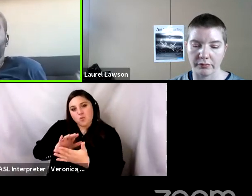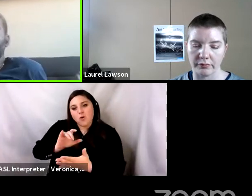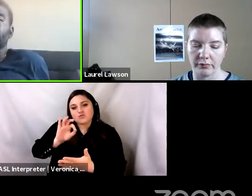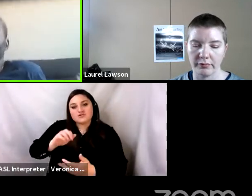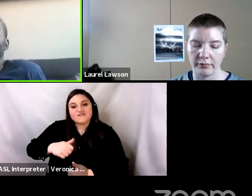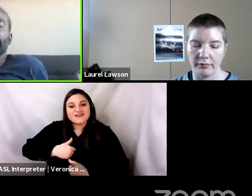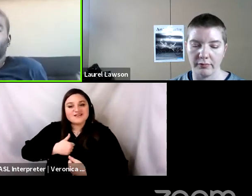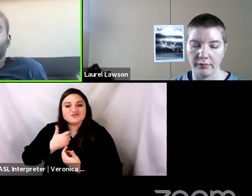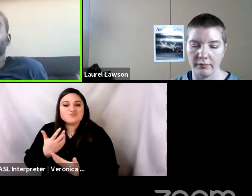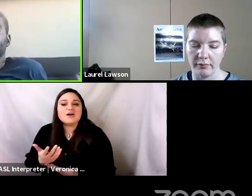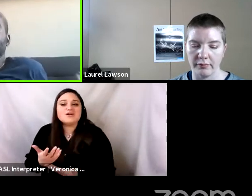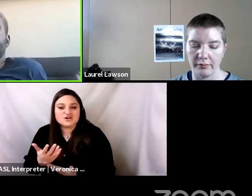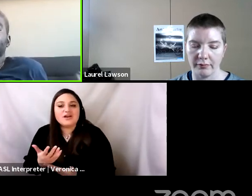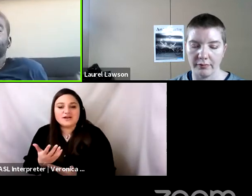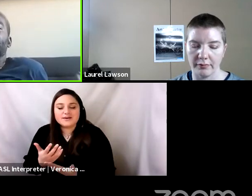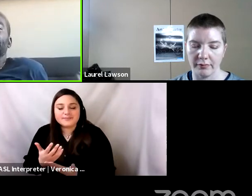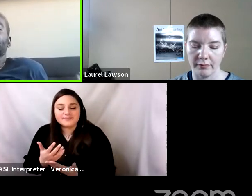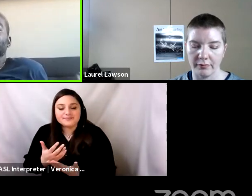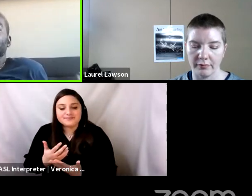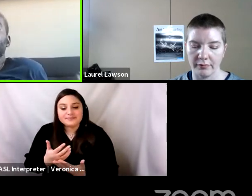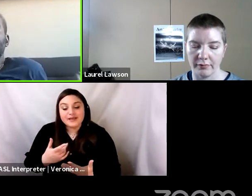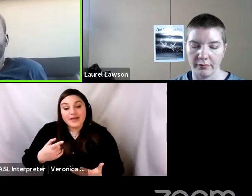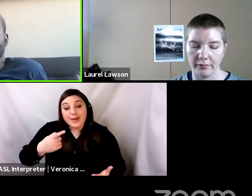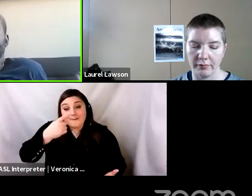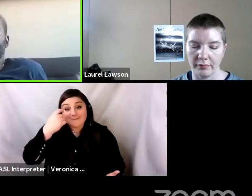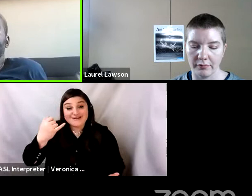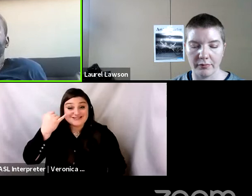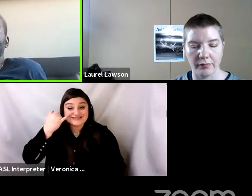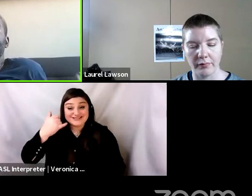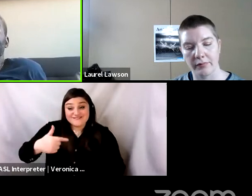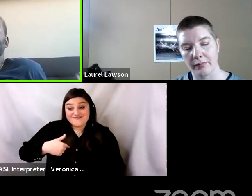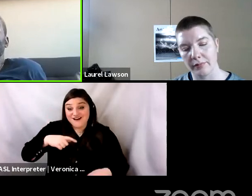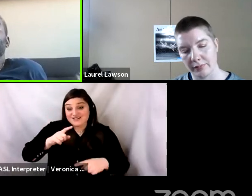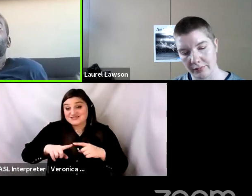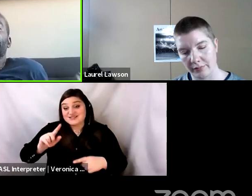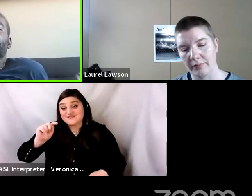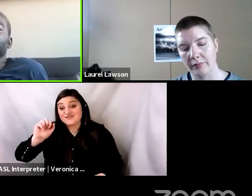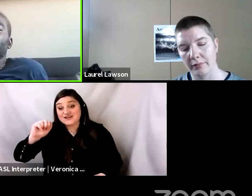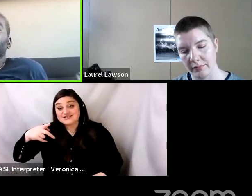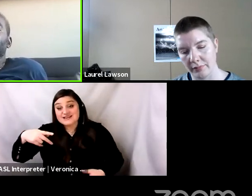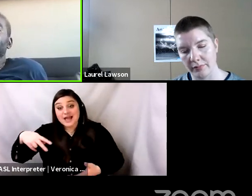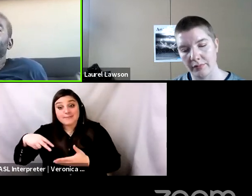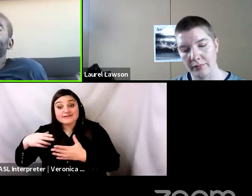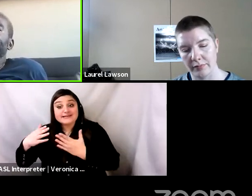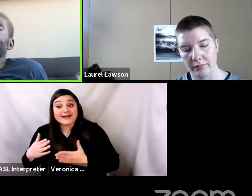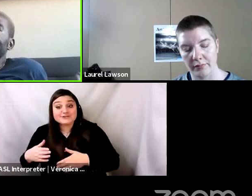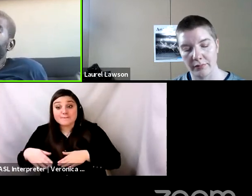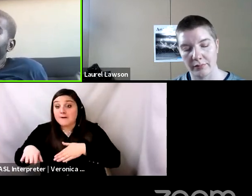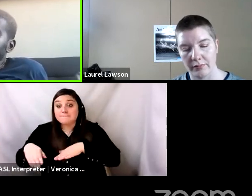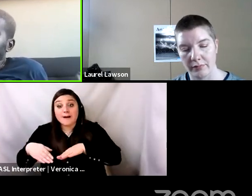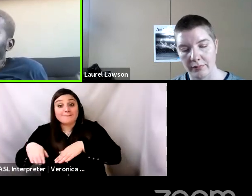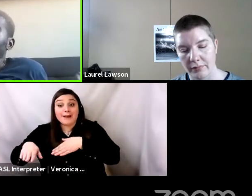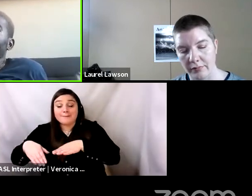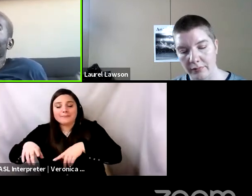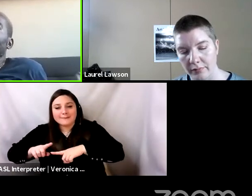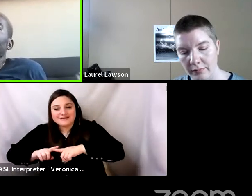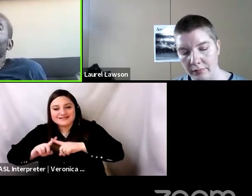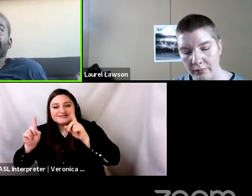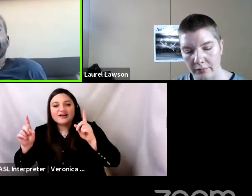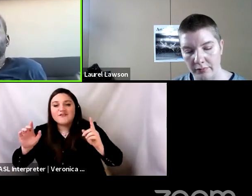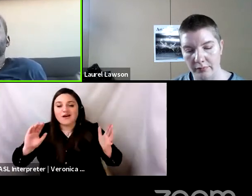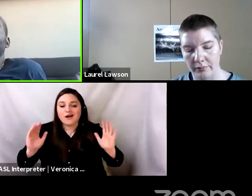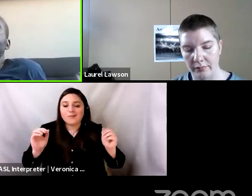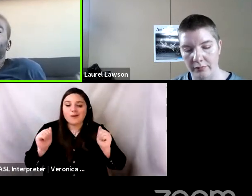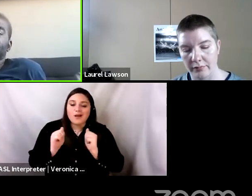technical form. Like it would be different if I was a tap dancer. It would be different if I was some, so there's a way in which the